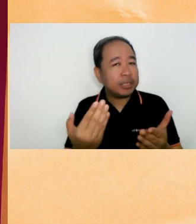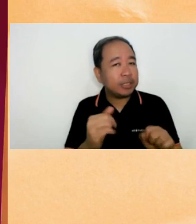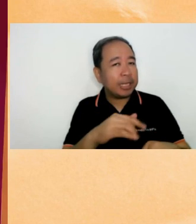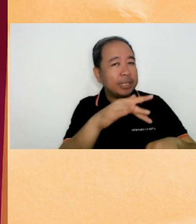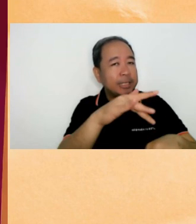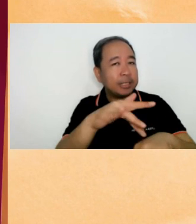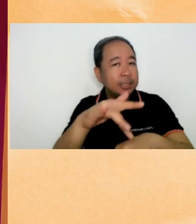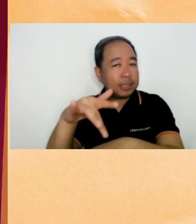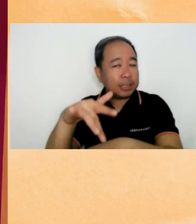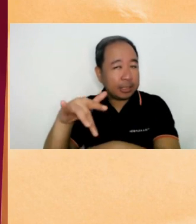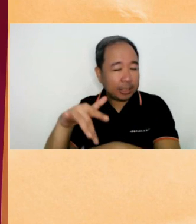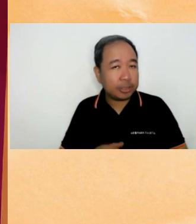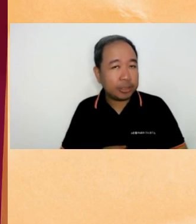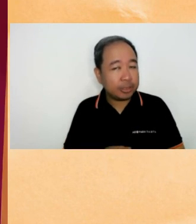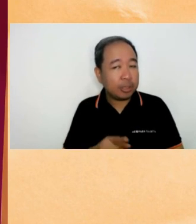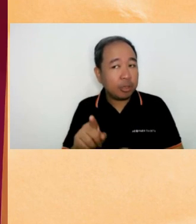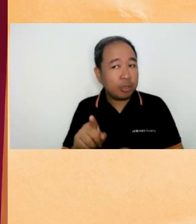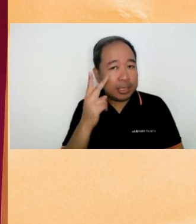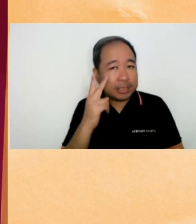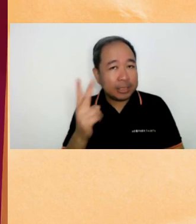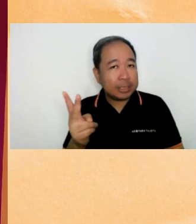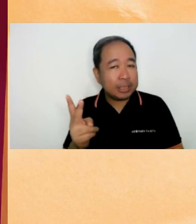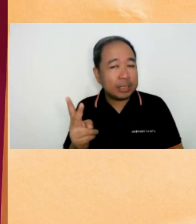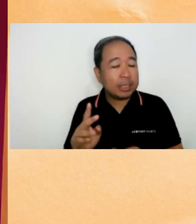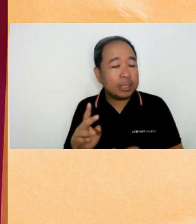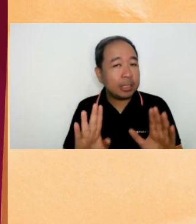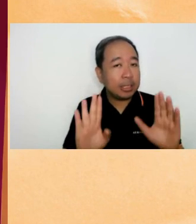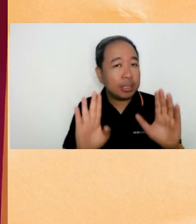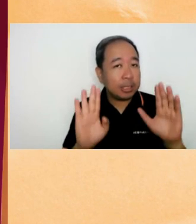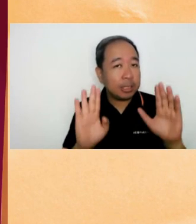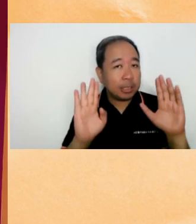Pay attention to the textures and sensations.